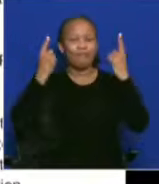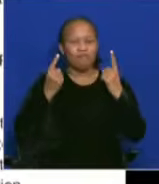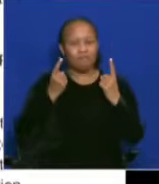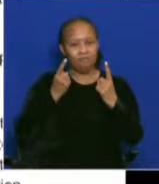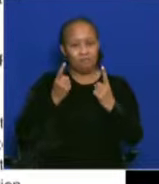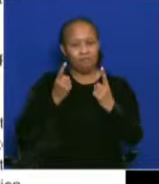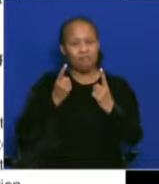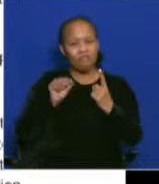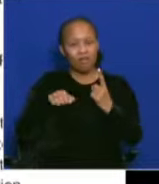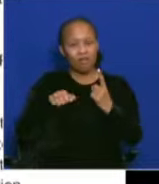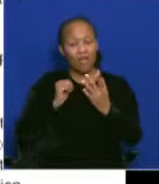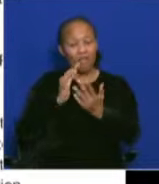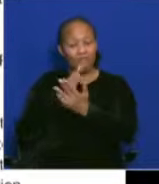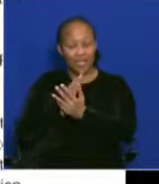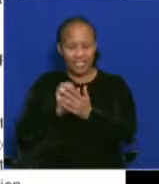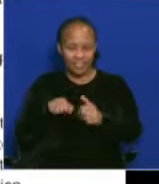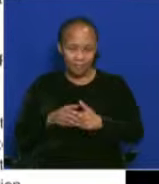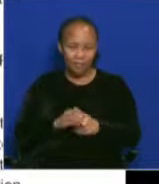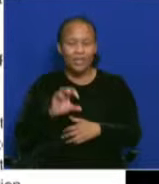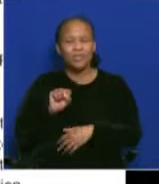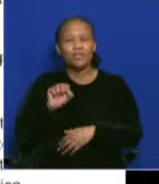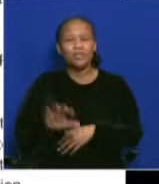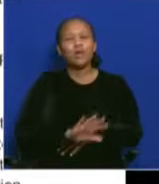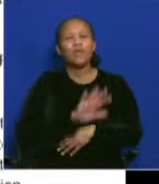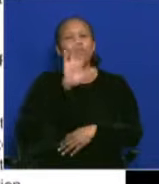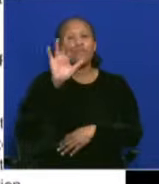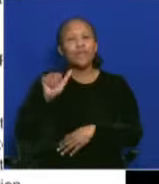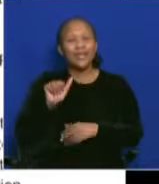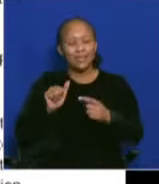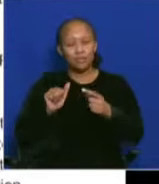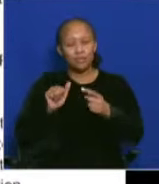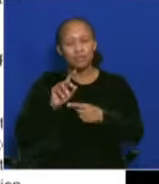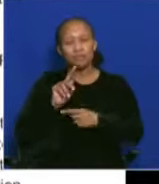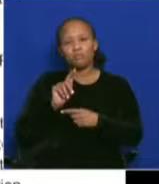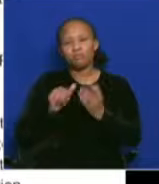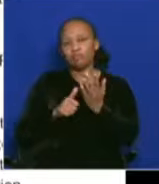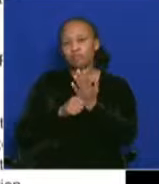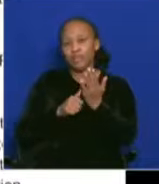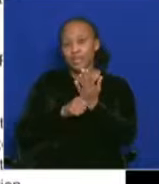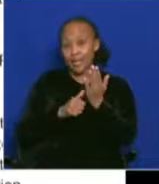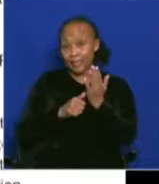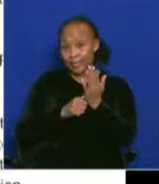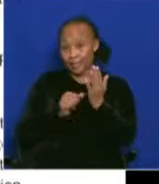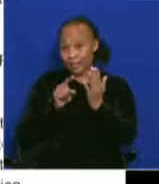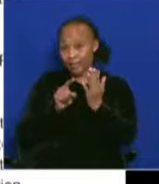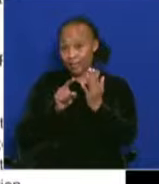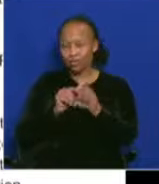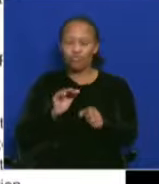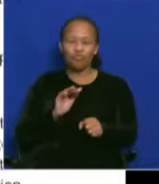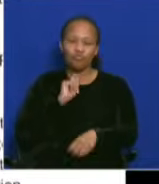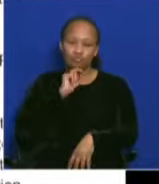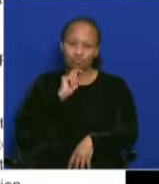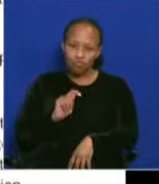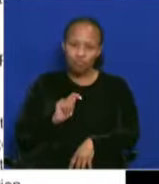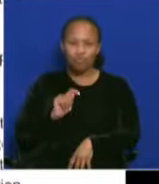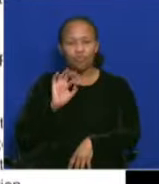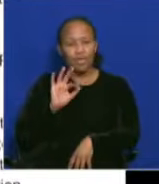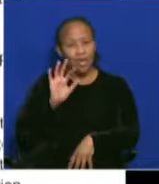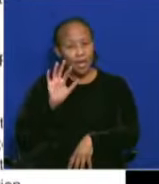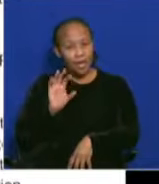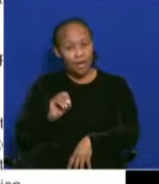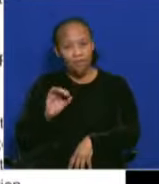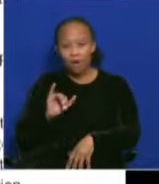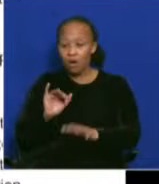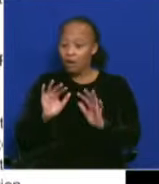South Africa's tax legislation, including the Tax Administration Act, creates comprehensive mechanisms through which taxpayers and SARS